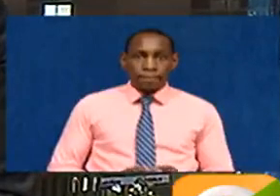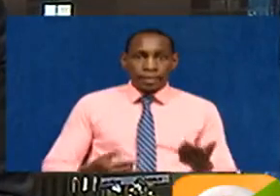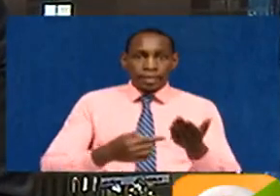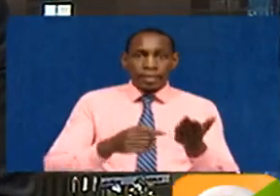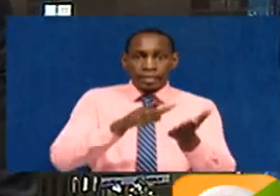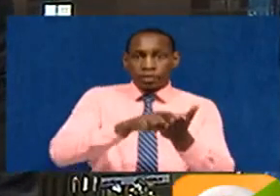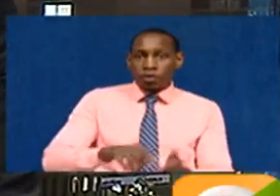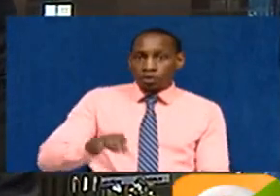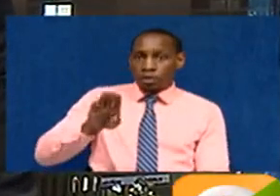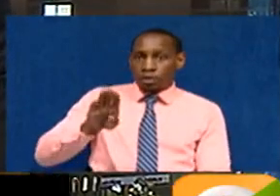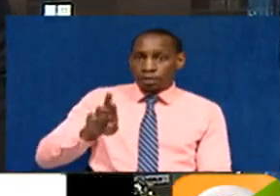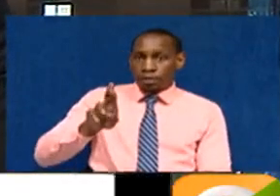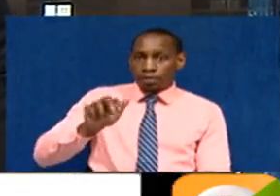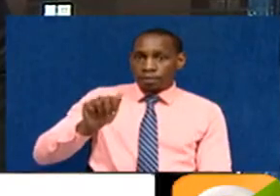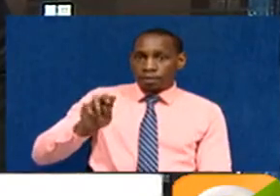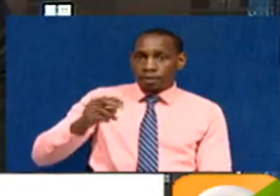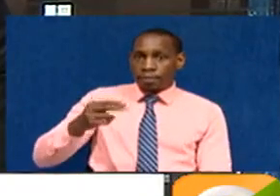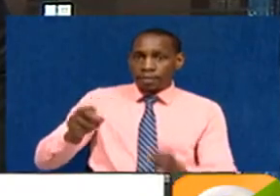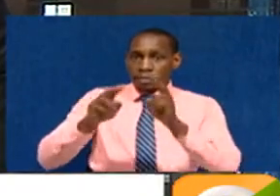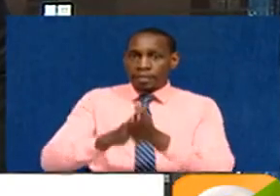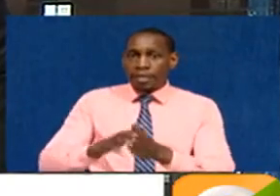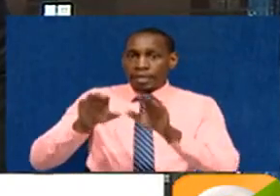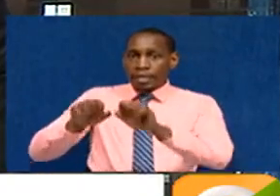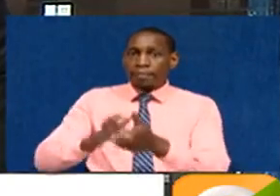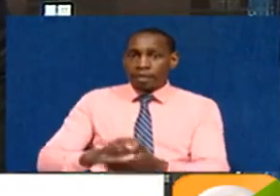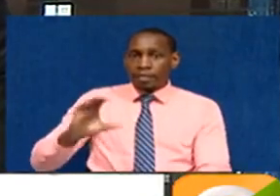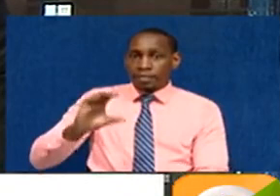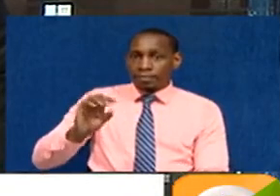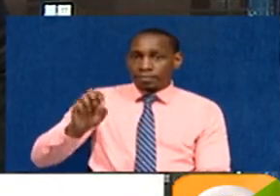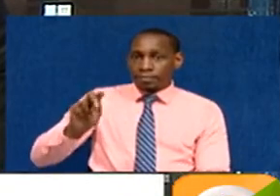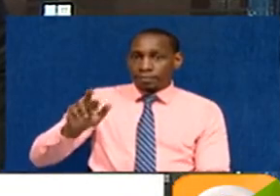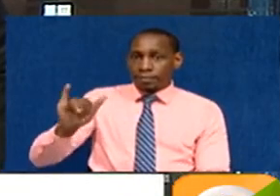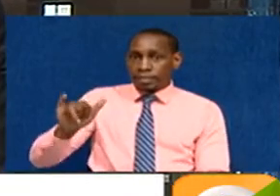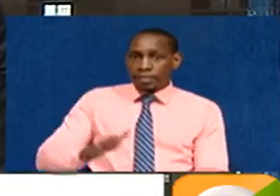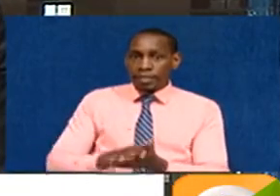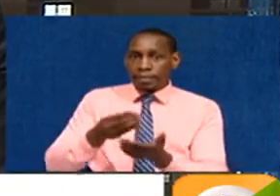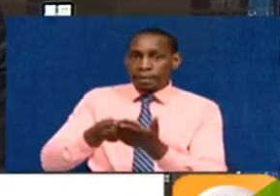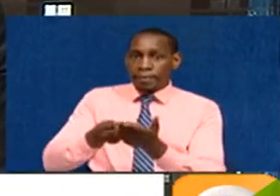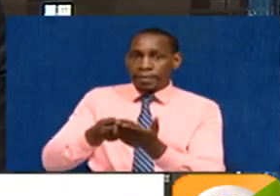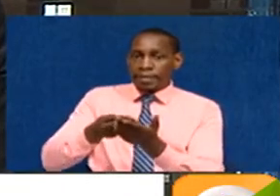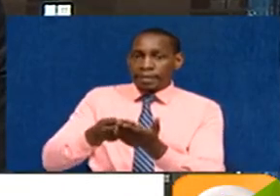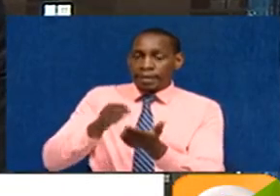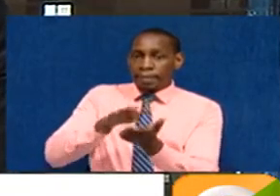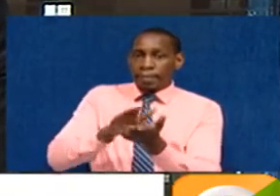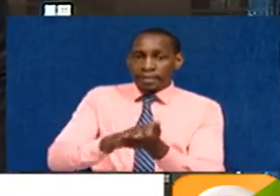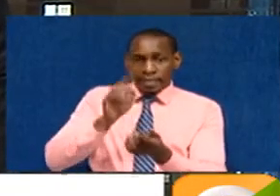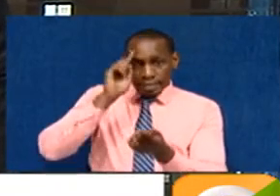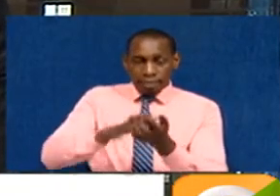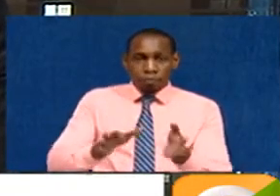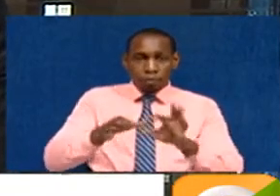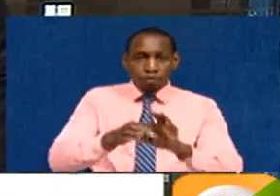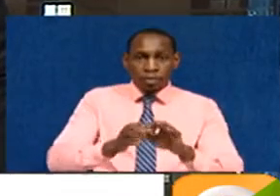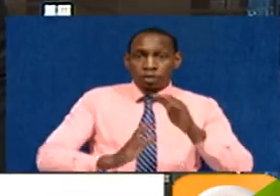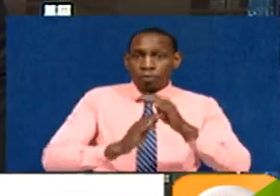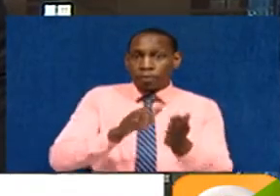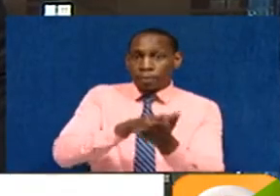Digital lender Branch International has acquired Century Microfinance Bank as it seeks to venture into mainstream banking. The